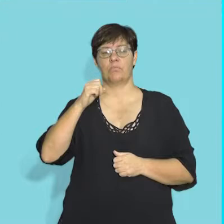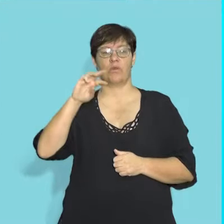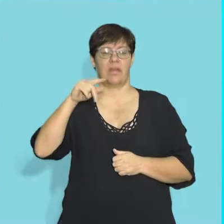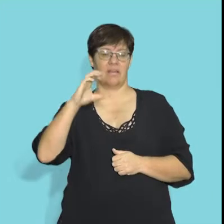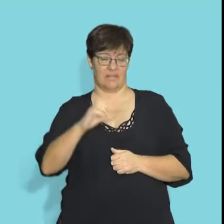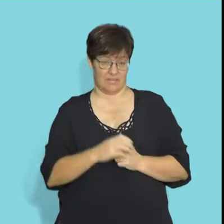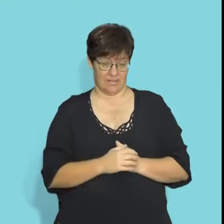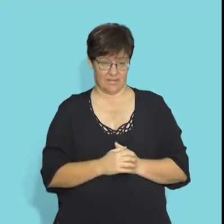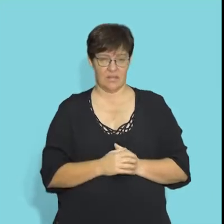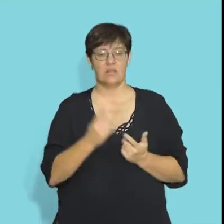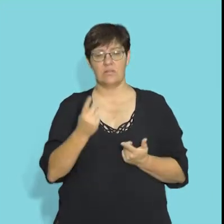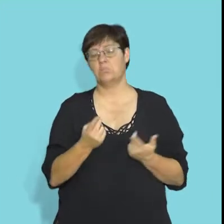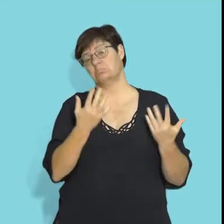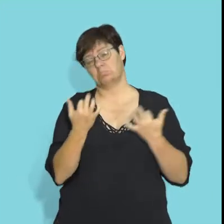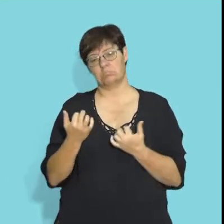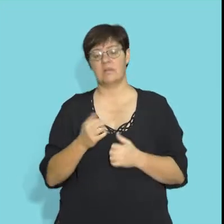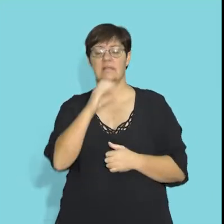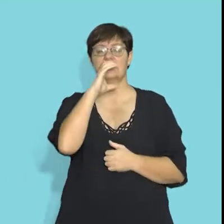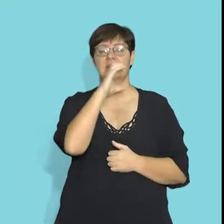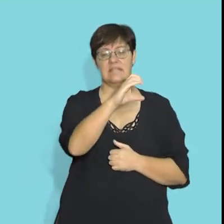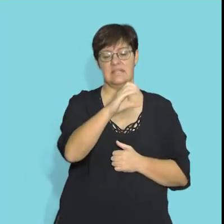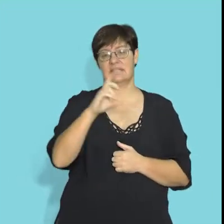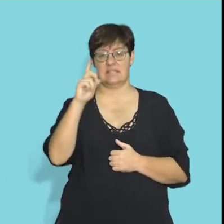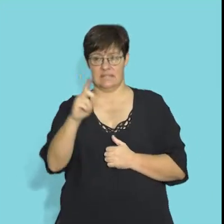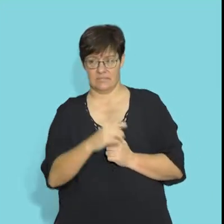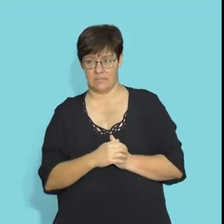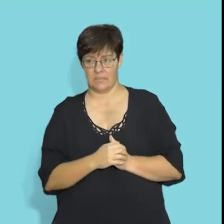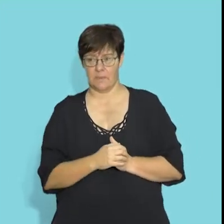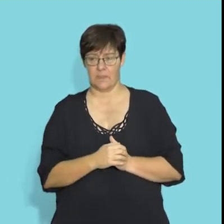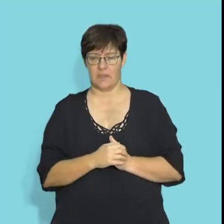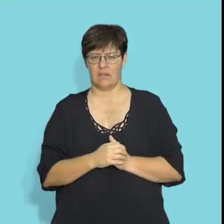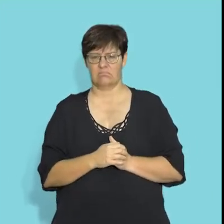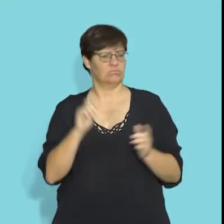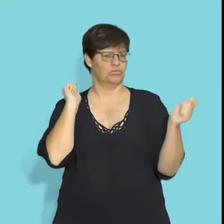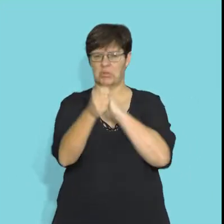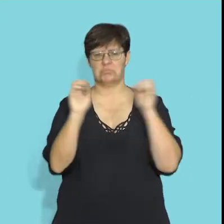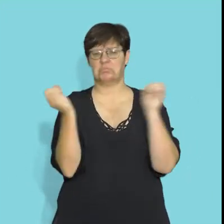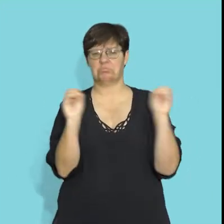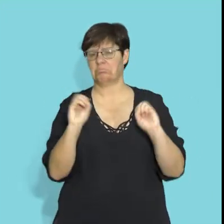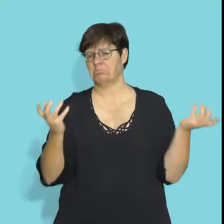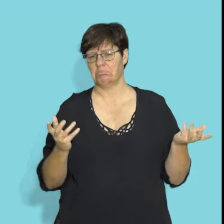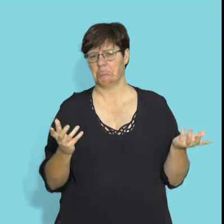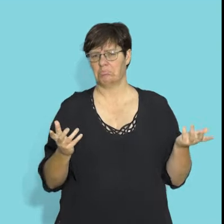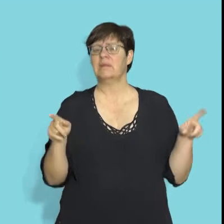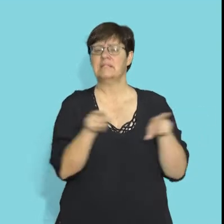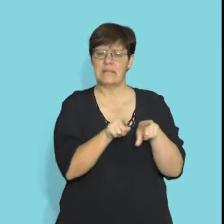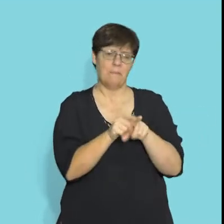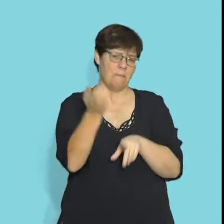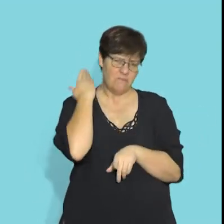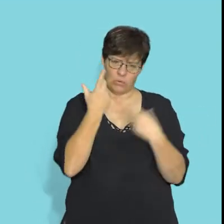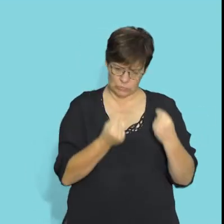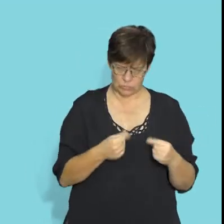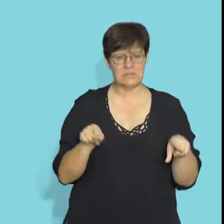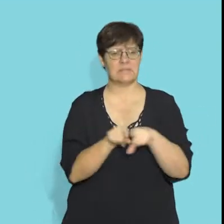And so here they ask us to calculate the gradient between C and D. Nothing changes here. I'm going to do exactly what we